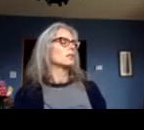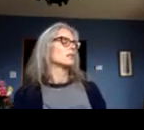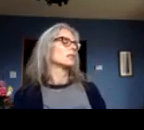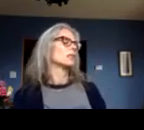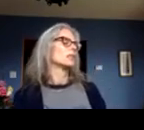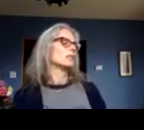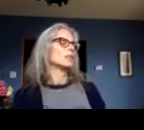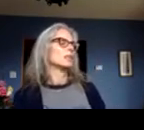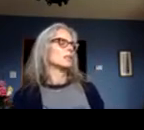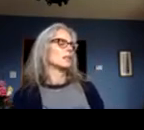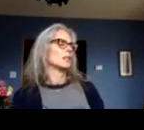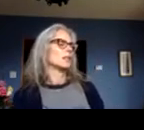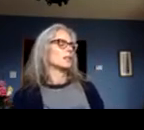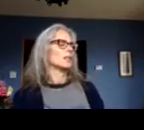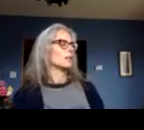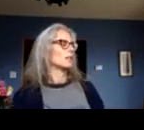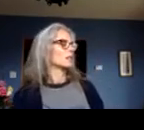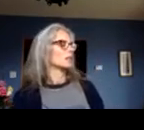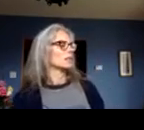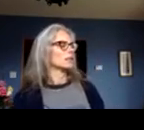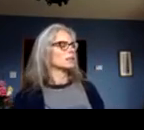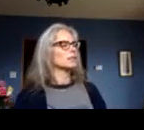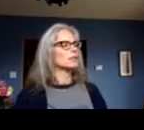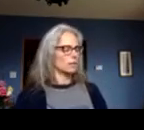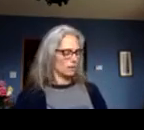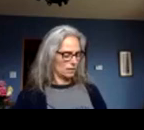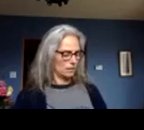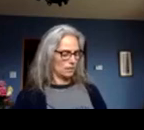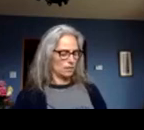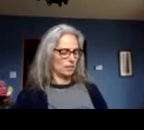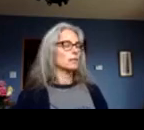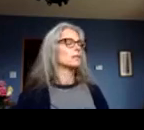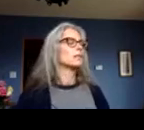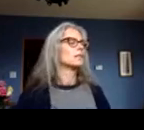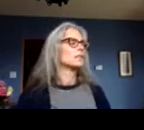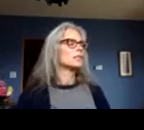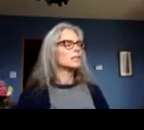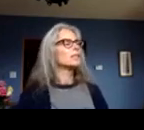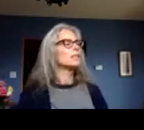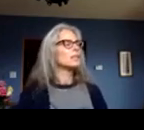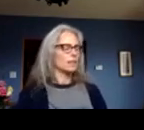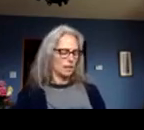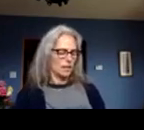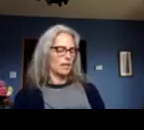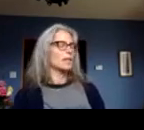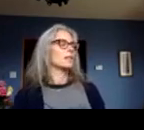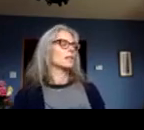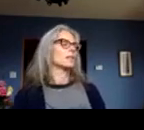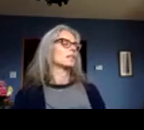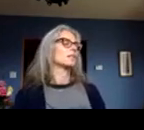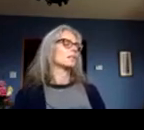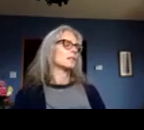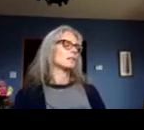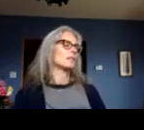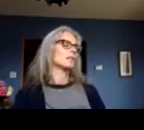p.m. Maybe our class is going to meet at 1 p.m. So I want it turned in before the class is going to meet. That's the goal. And so, I can set it that it's due at 1